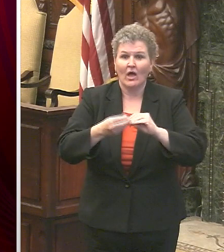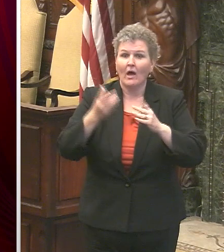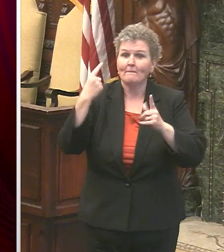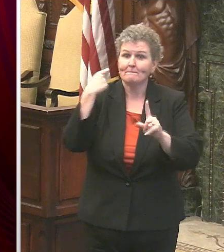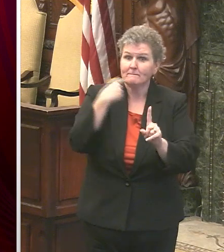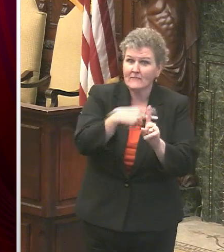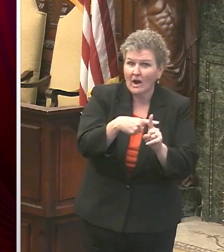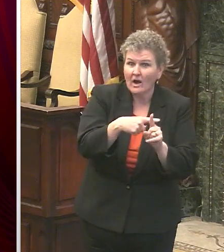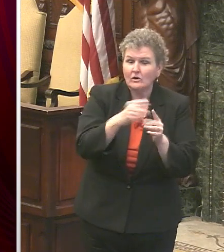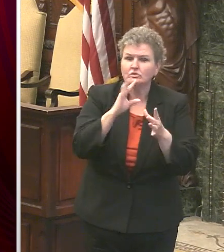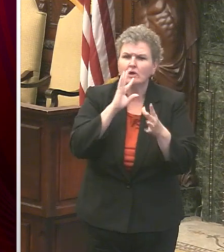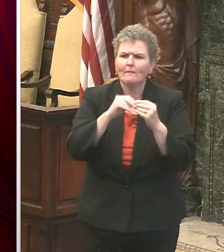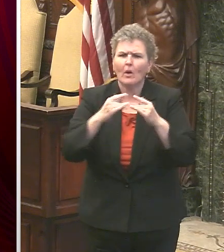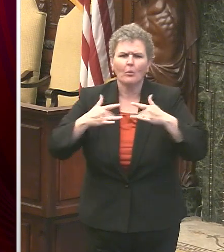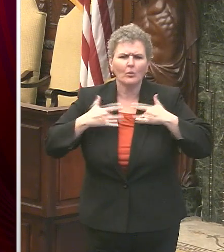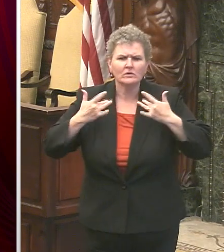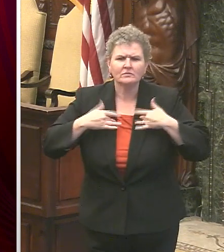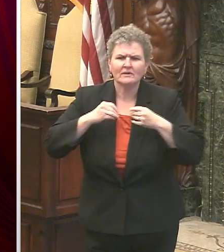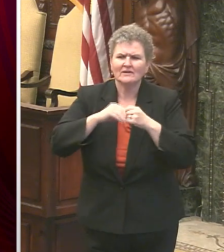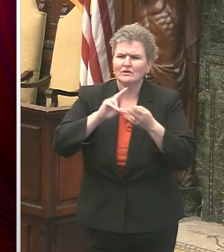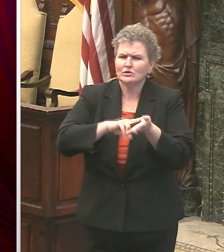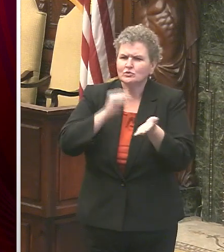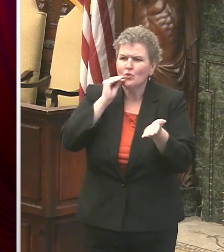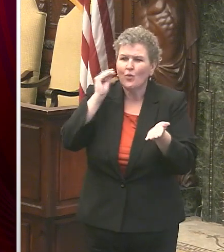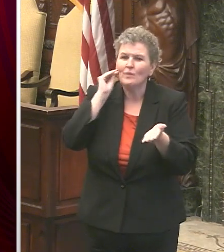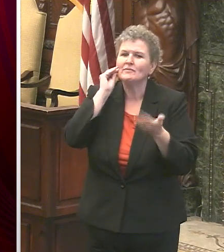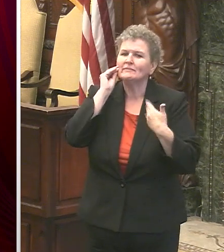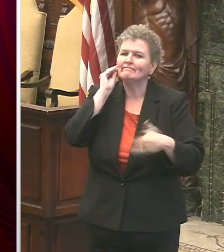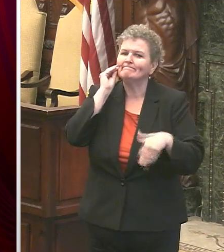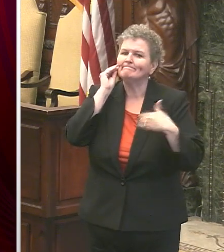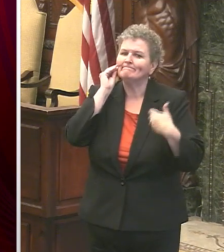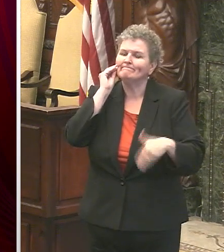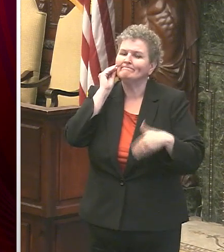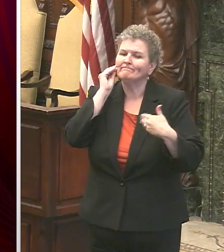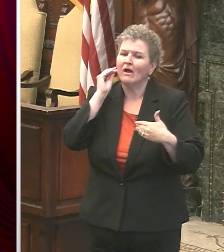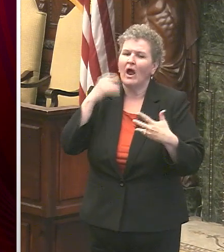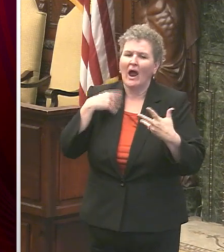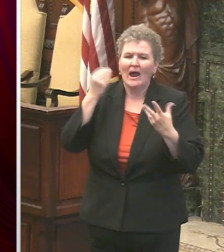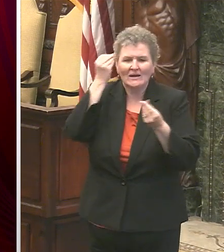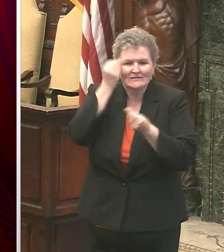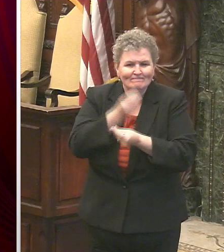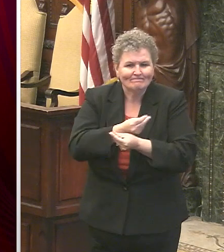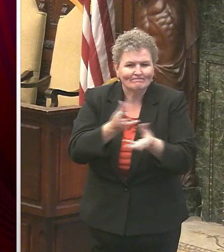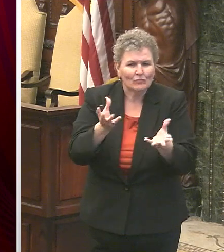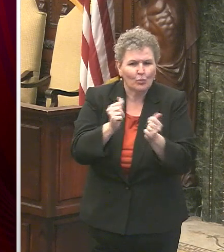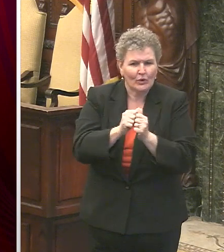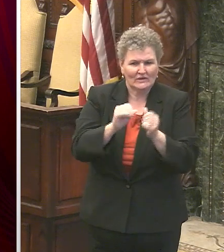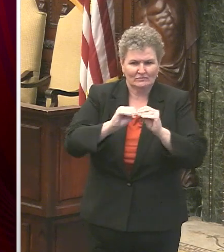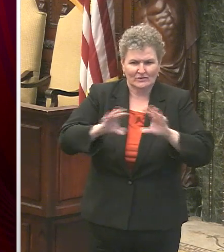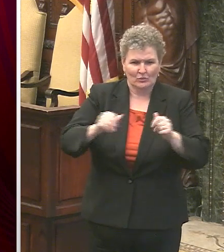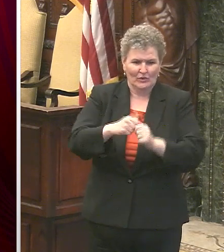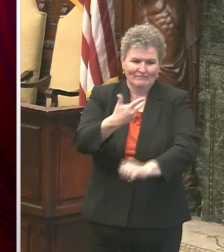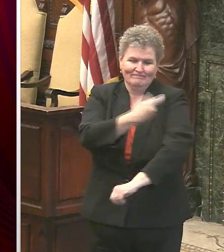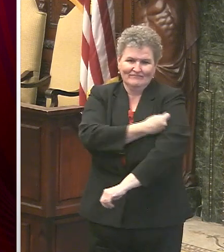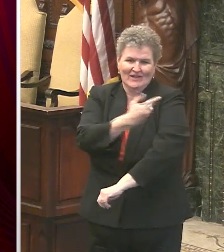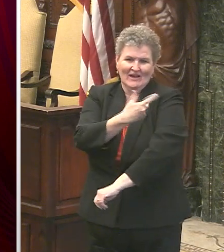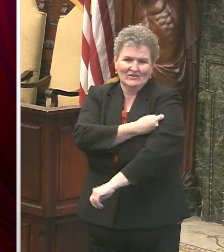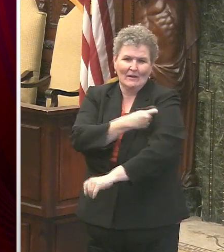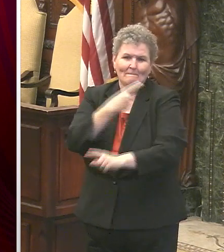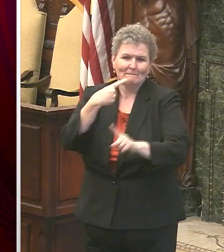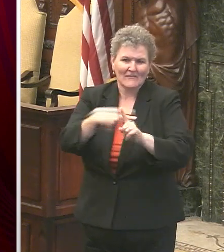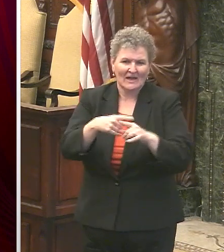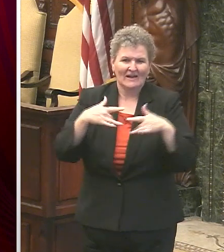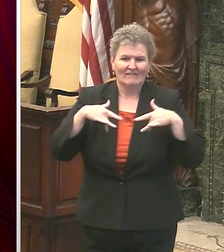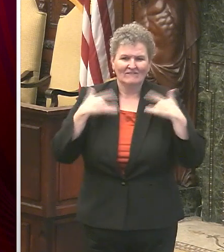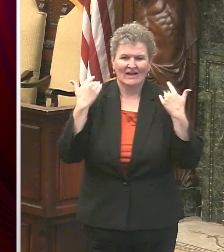about what's happening in nursing homes and in our efforts to distribute a vaccine, and then also the event limits that the Mayor just mentioned.